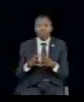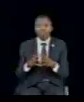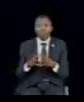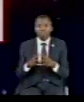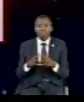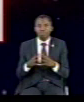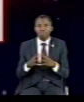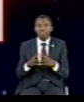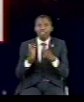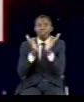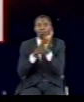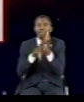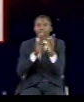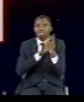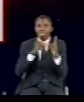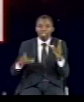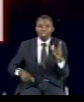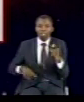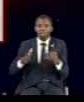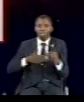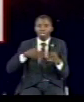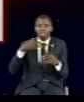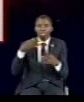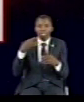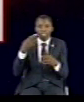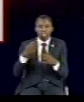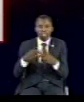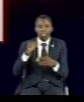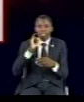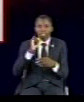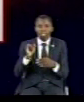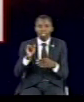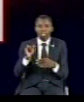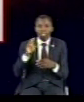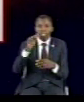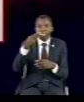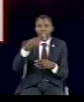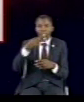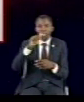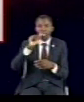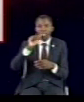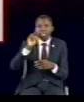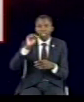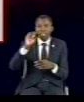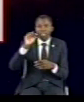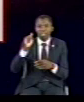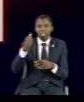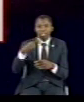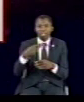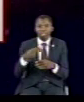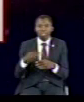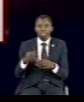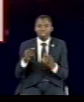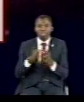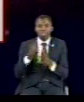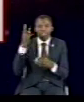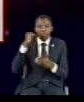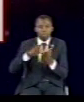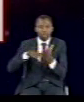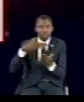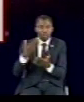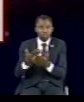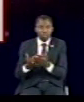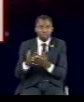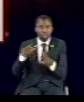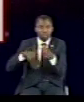Praise the Lord. My name is Hannah from Kumasi South Region. Very early this year, it was confirmed that I